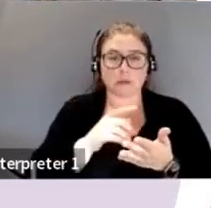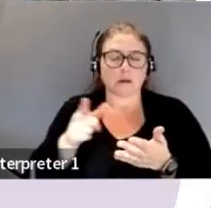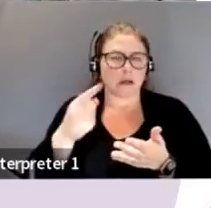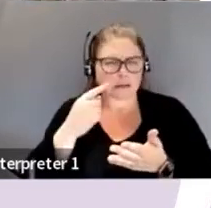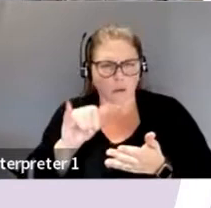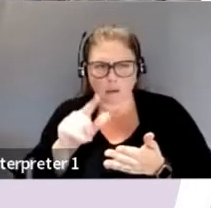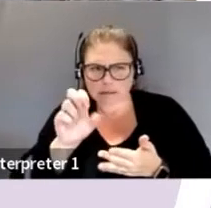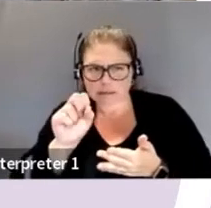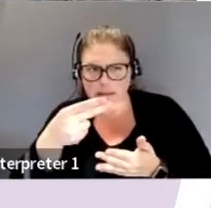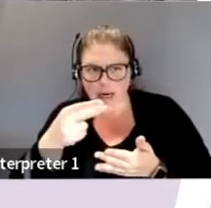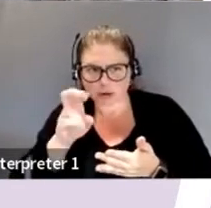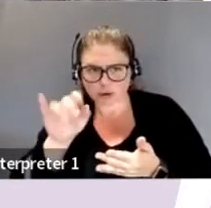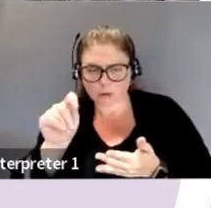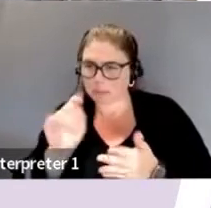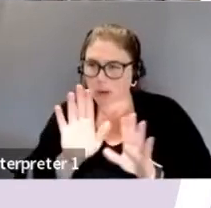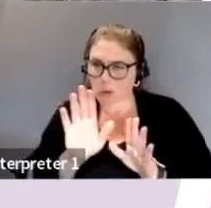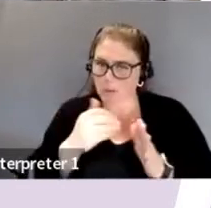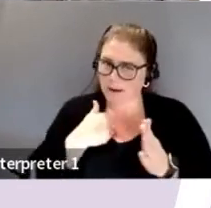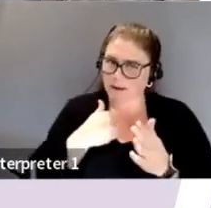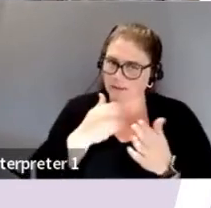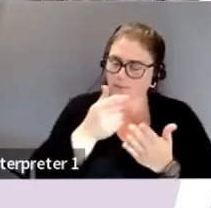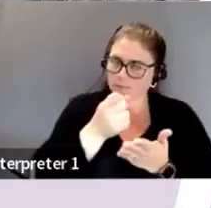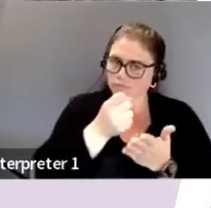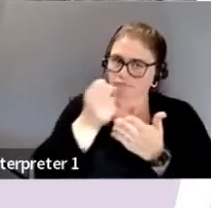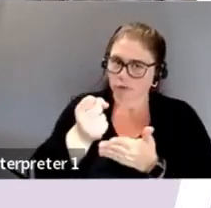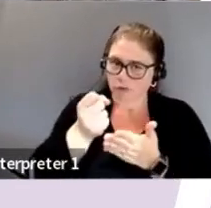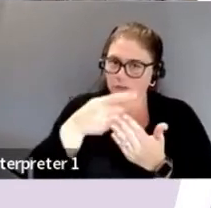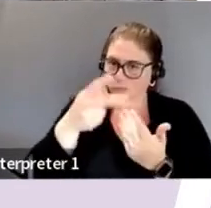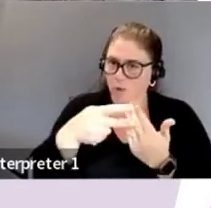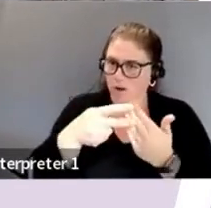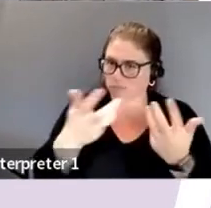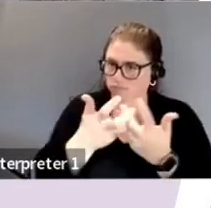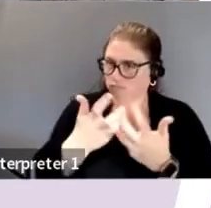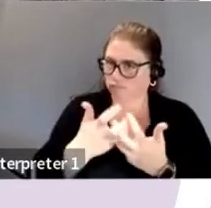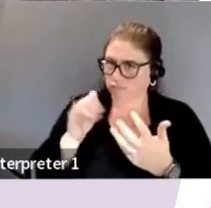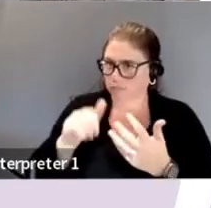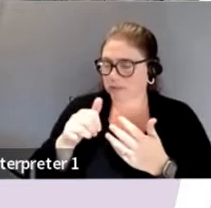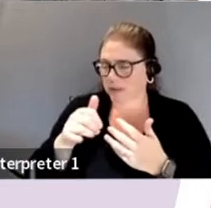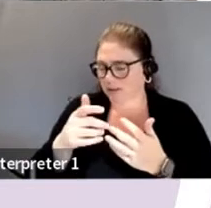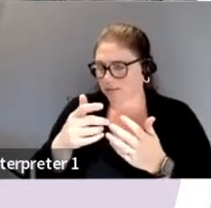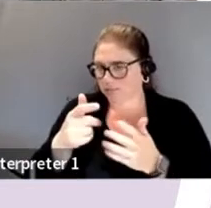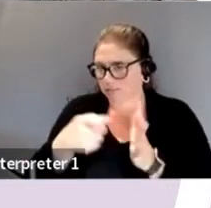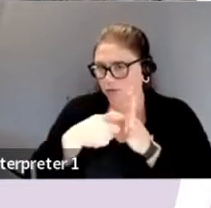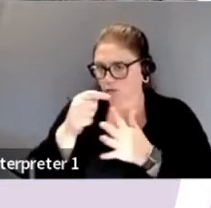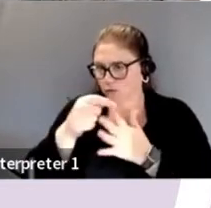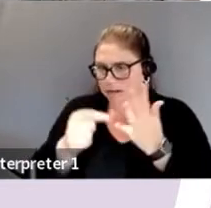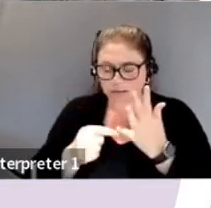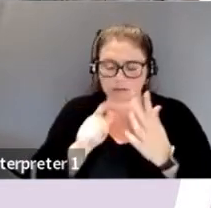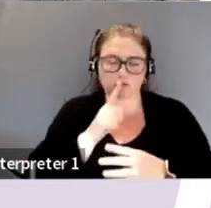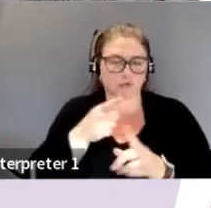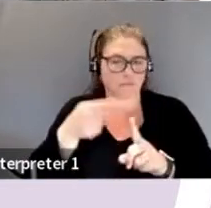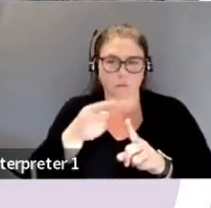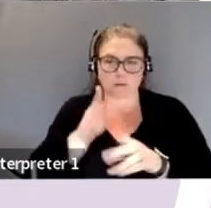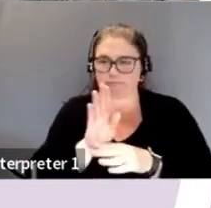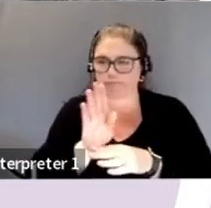grant program. So you can actually do that. But definitely, no matter what stage, in your journey you are, no matter what industry you're